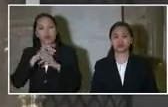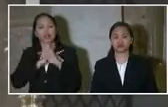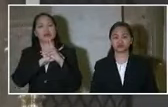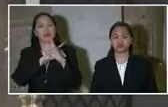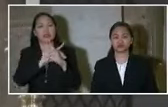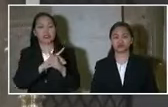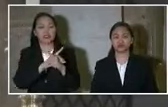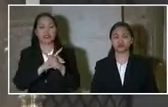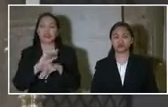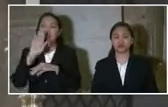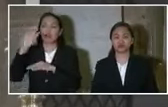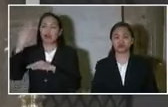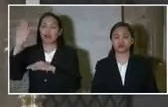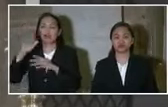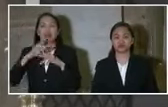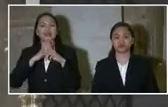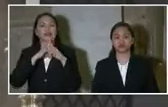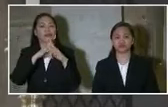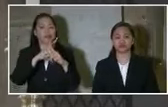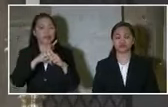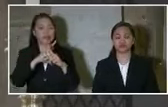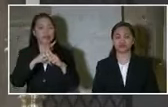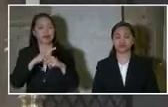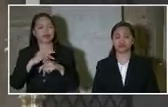by your protection.